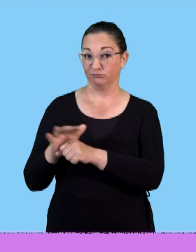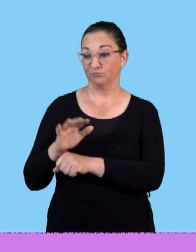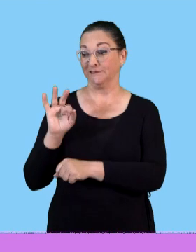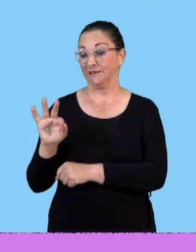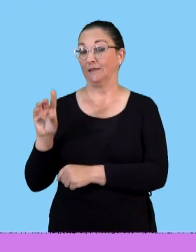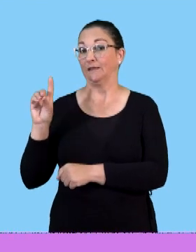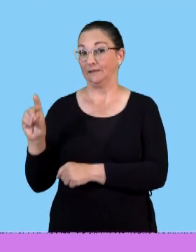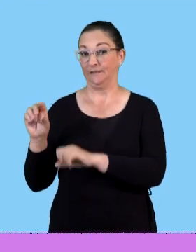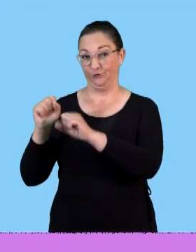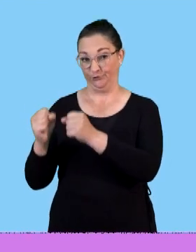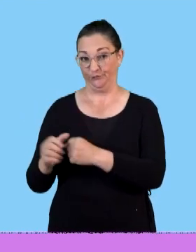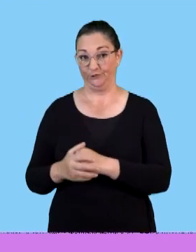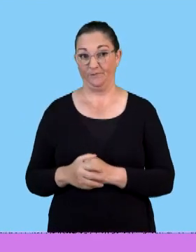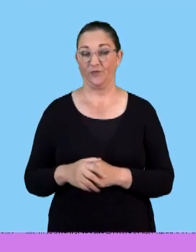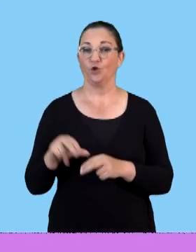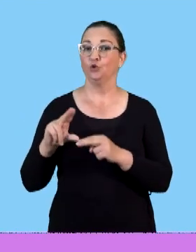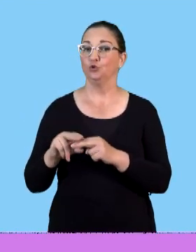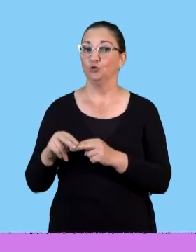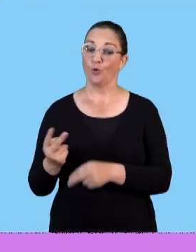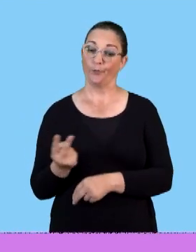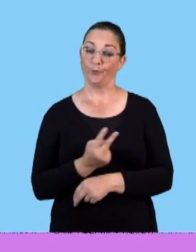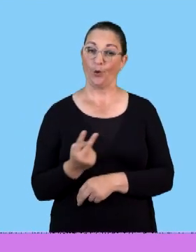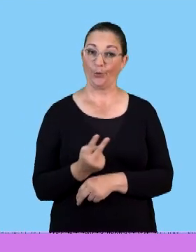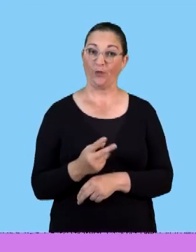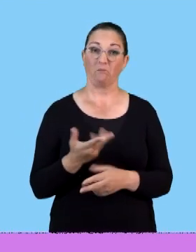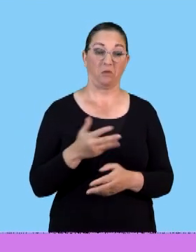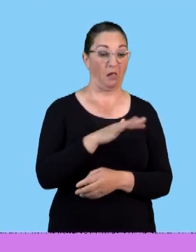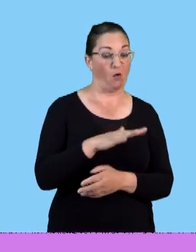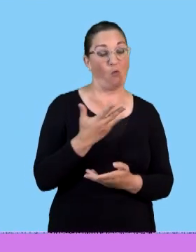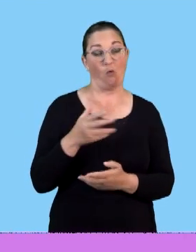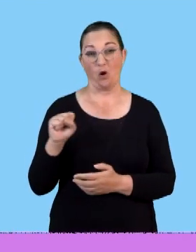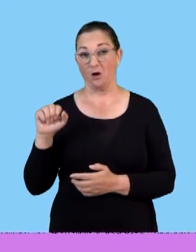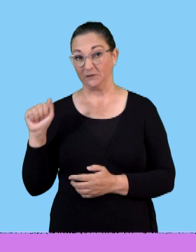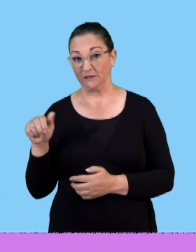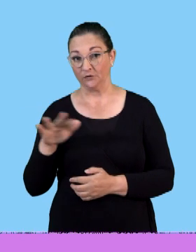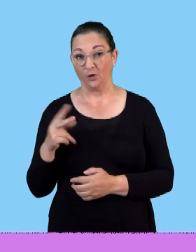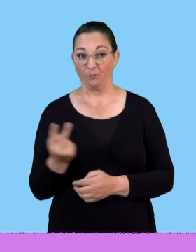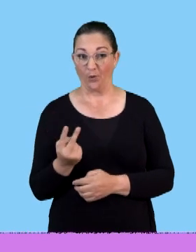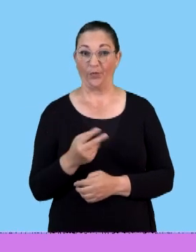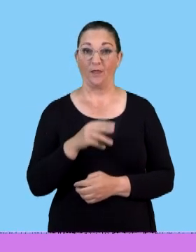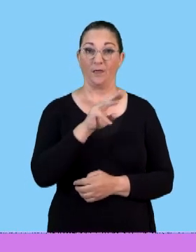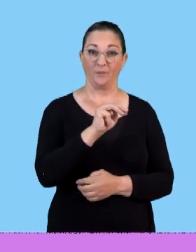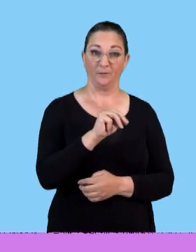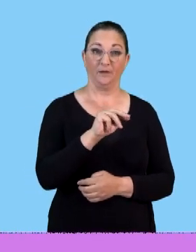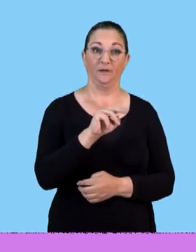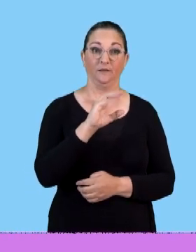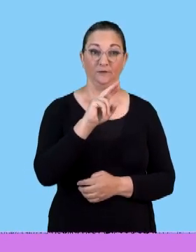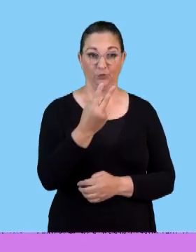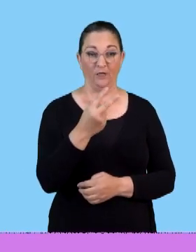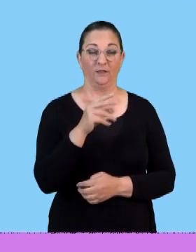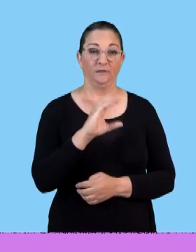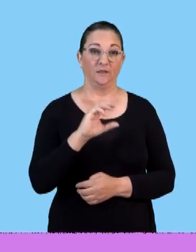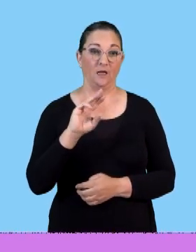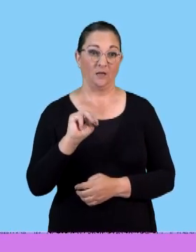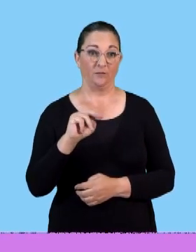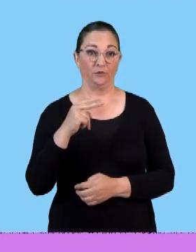with three-dimensional objects. Then the unit for both, whether it's area or surface area, is squared millimeters, squared